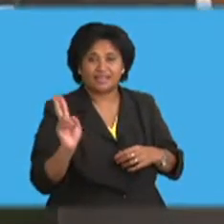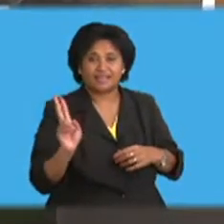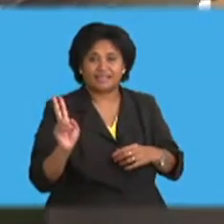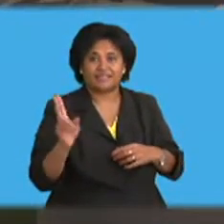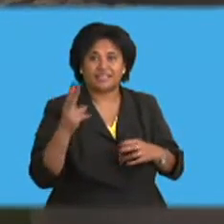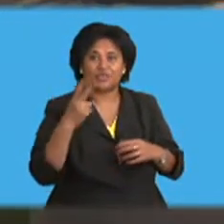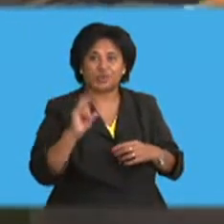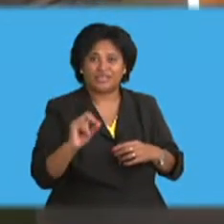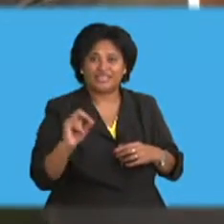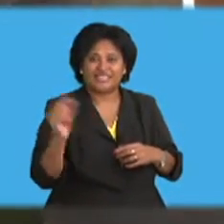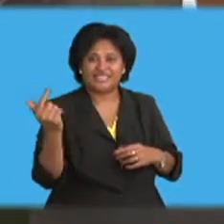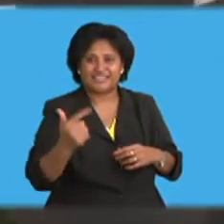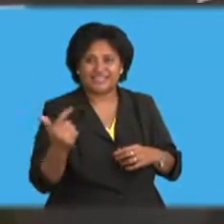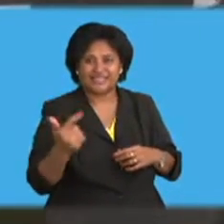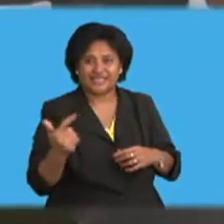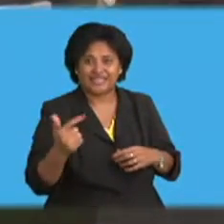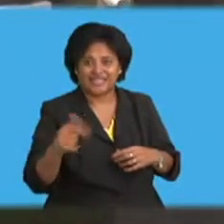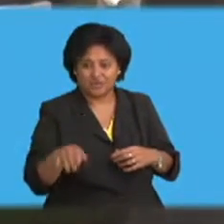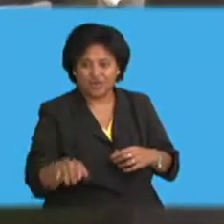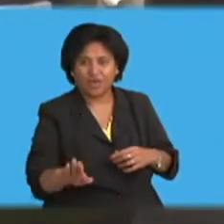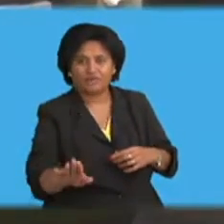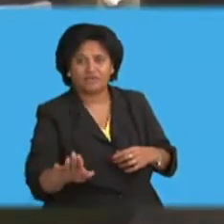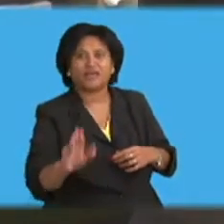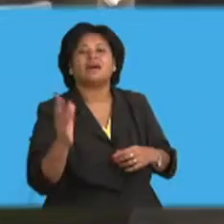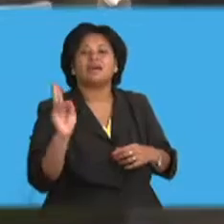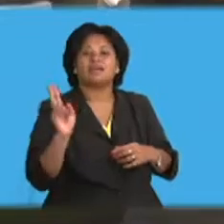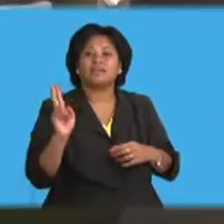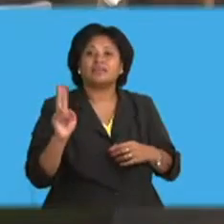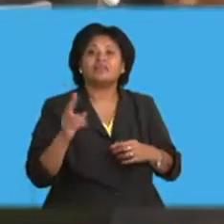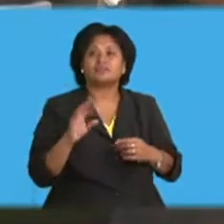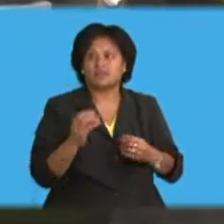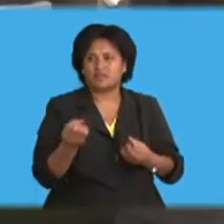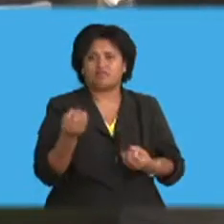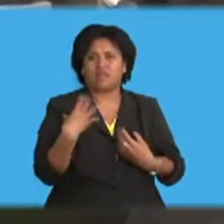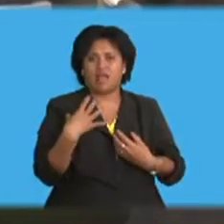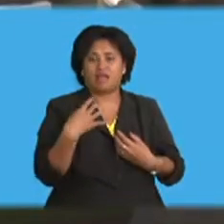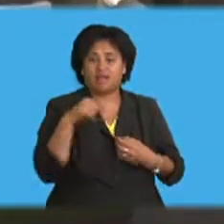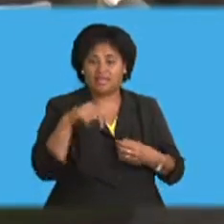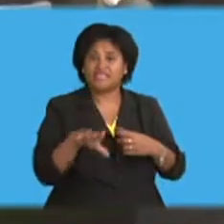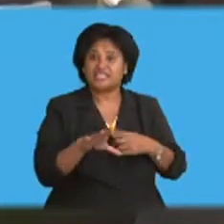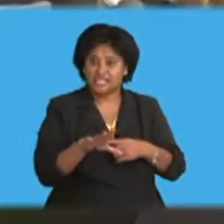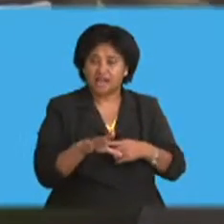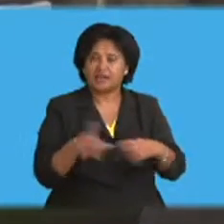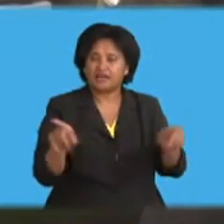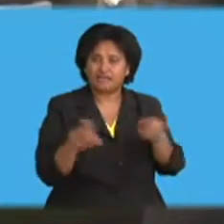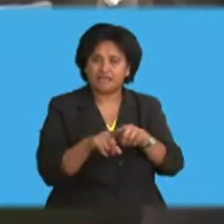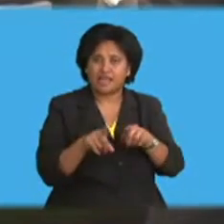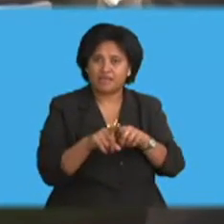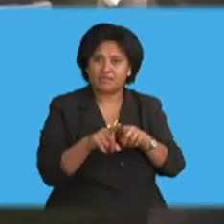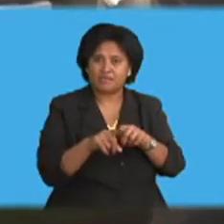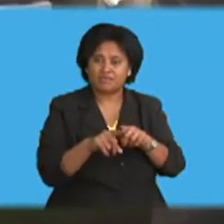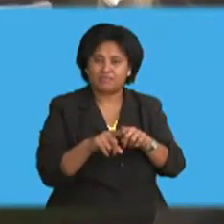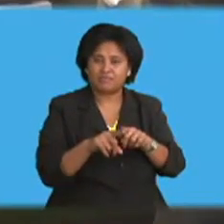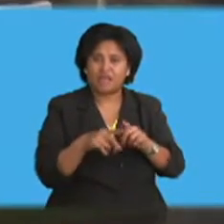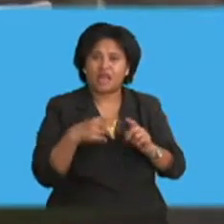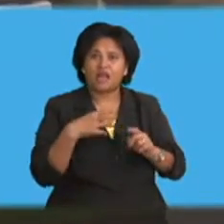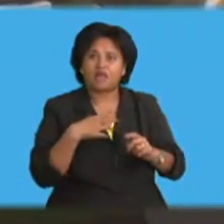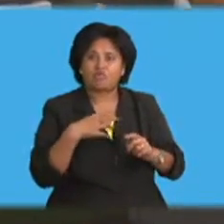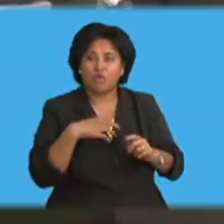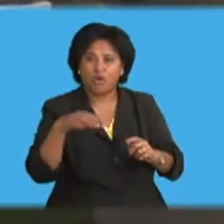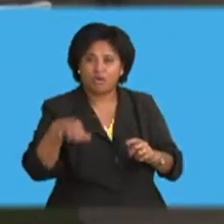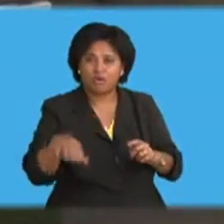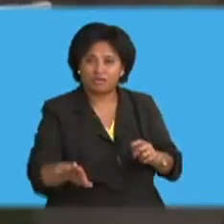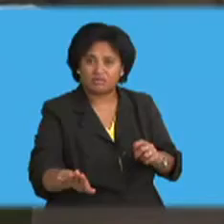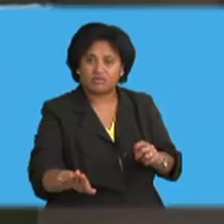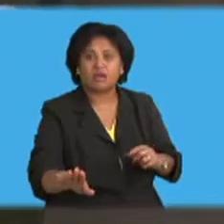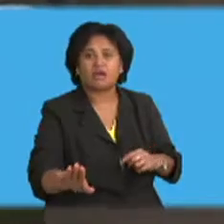in 2017, Madam Speaker. And I've been told as well that this year, same thing, more than 35,